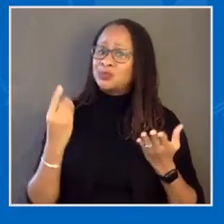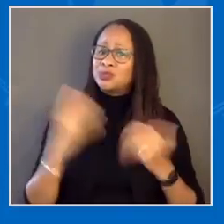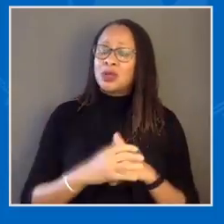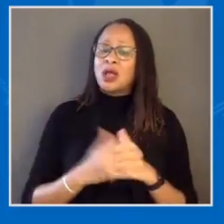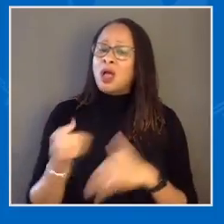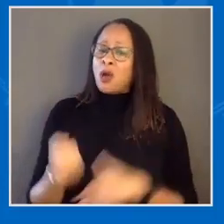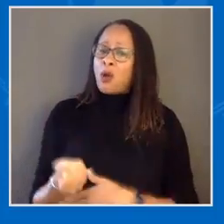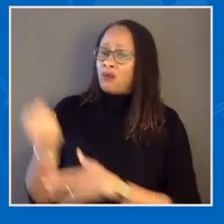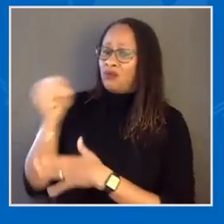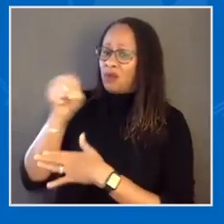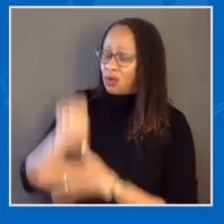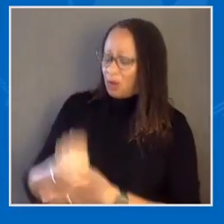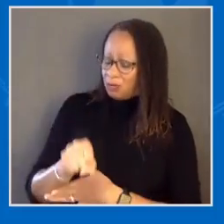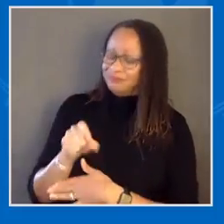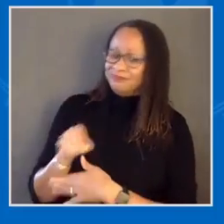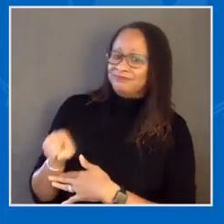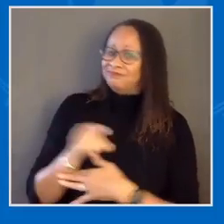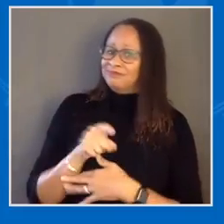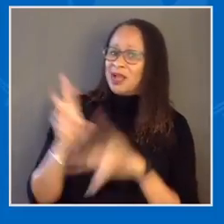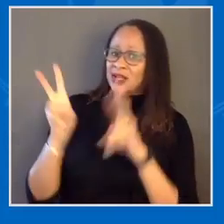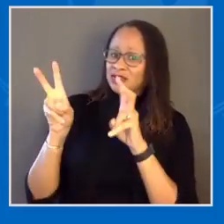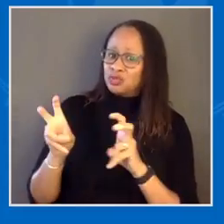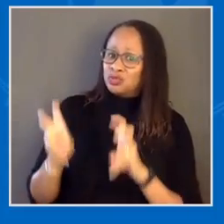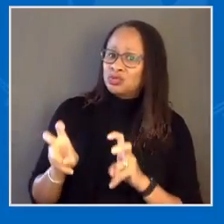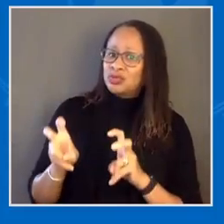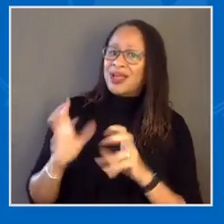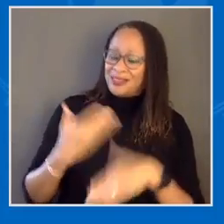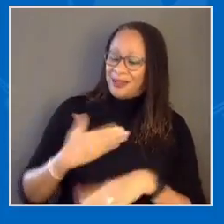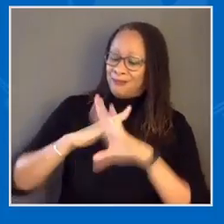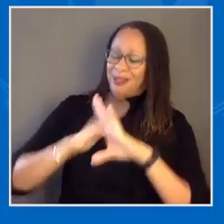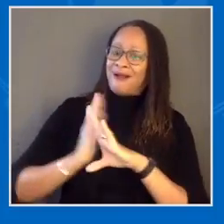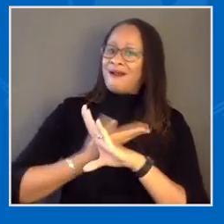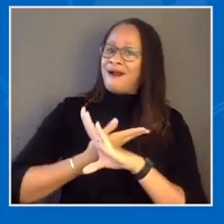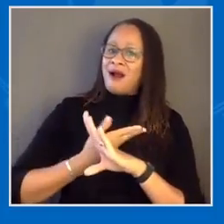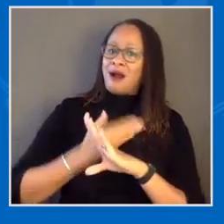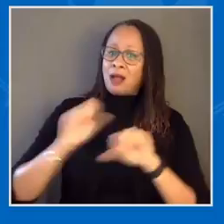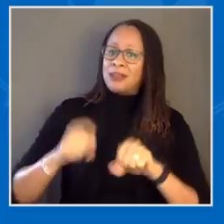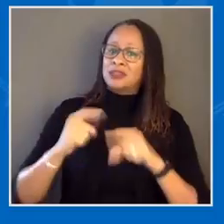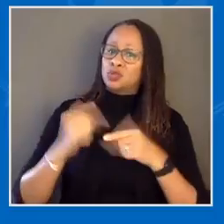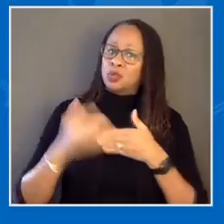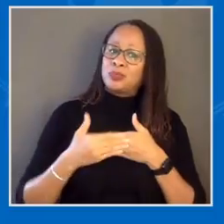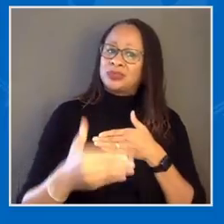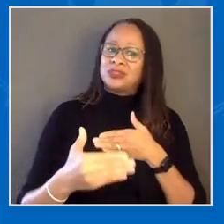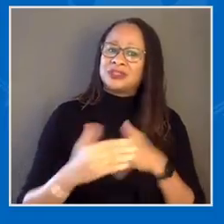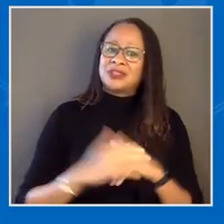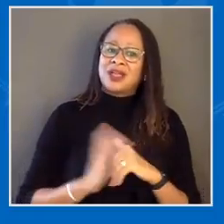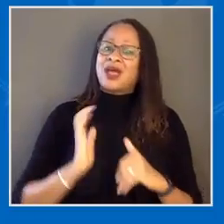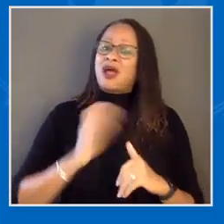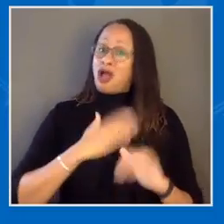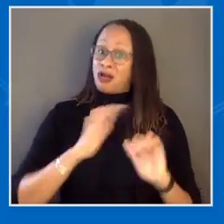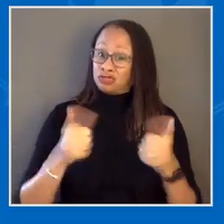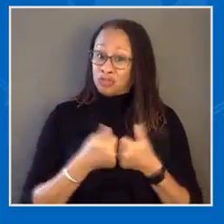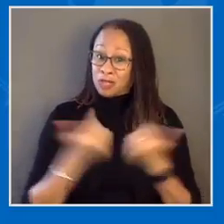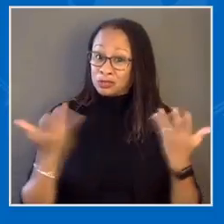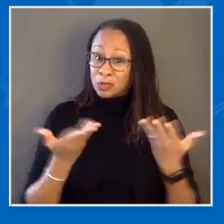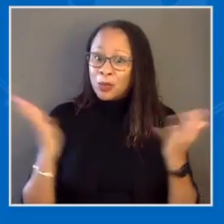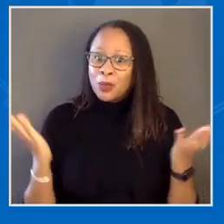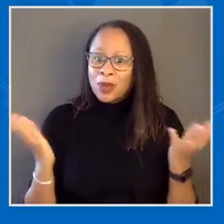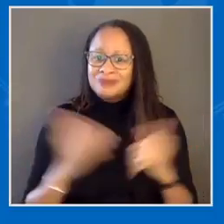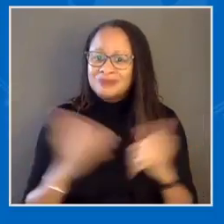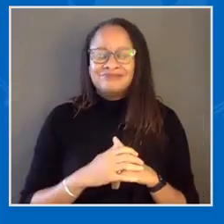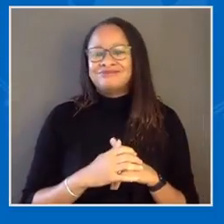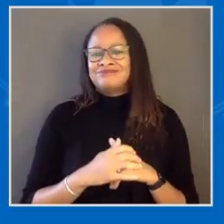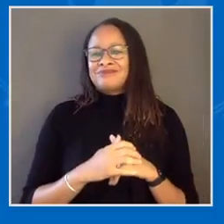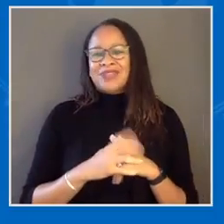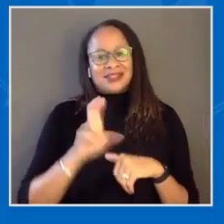overcome those issues that block our ability to proceed. Our challenge here is a necessary